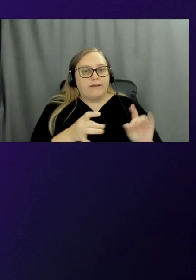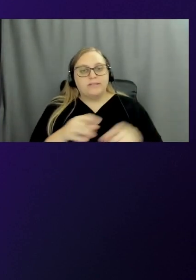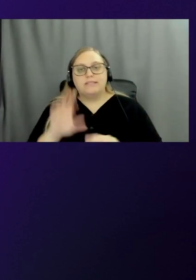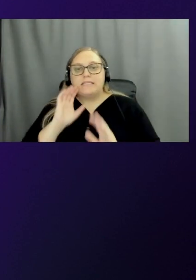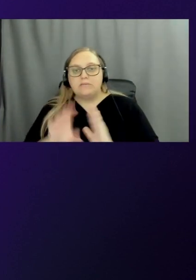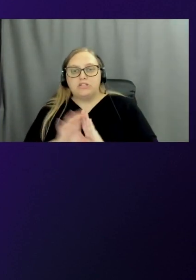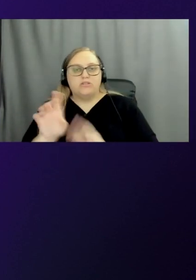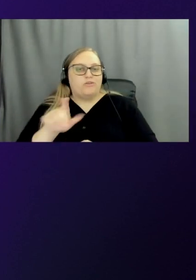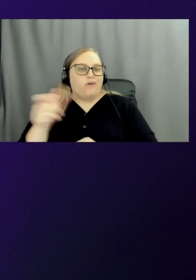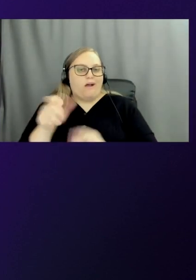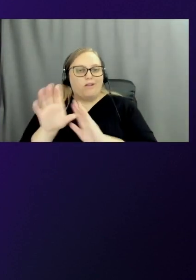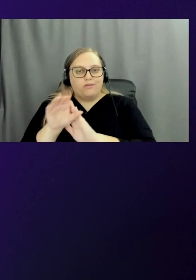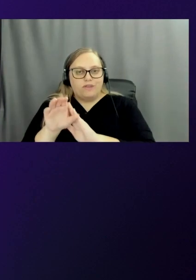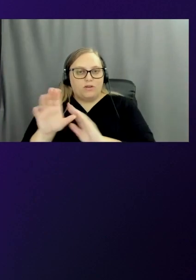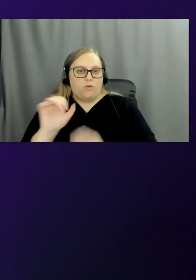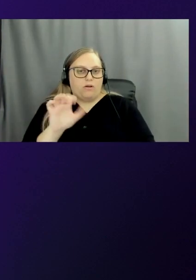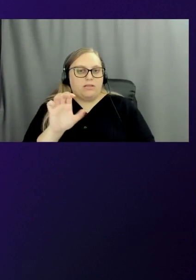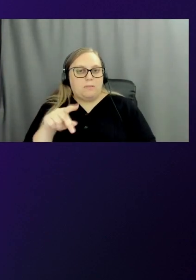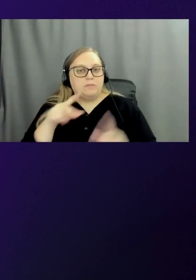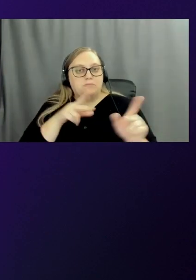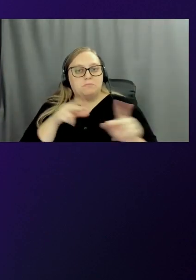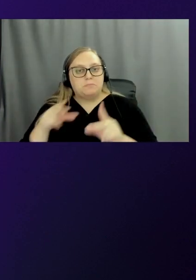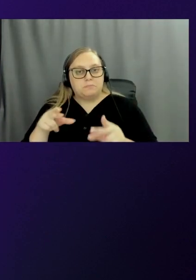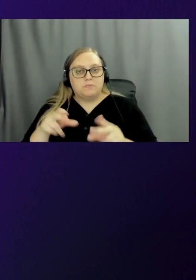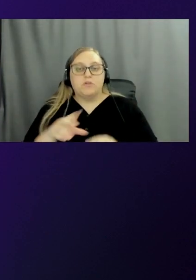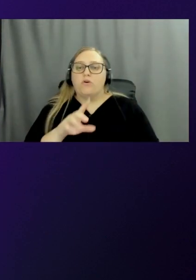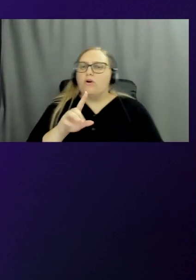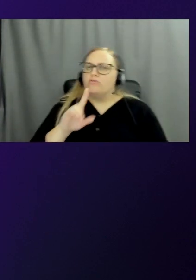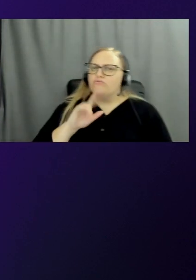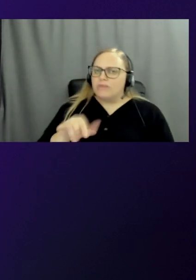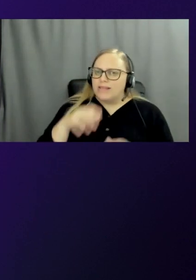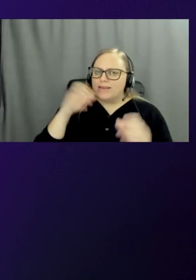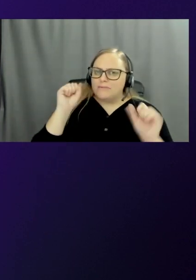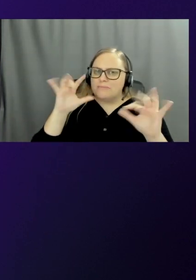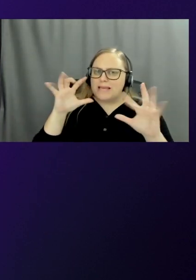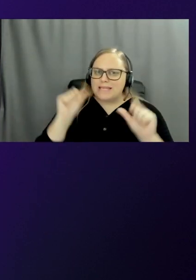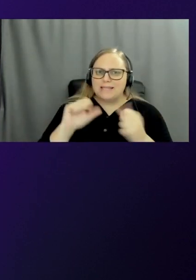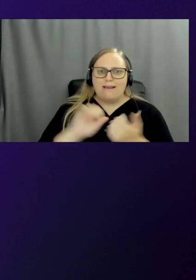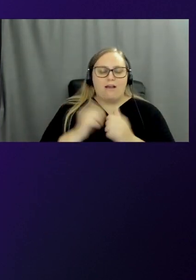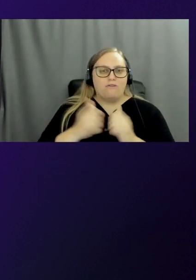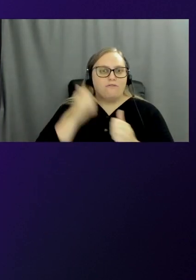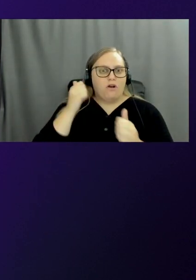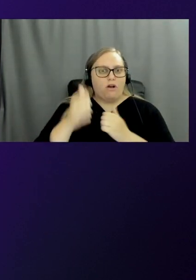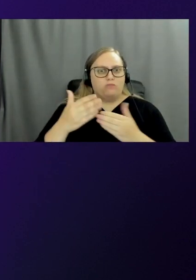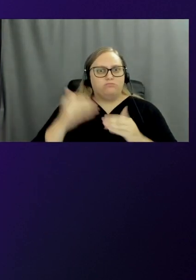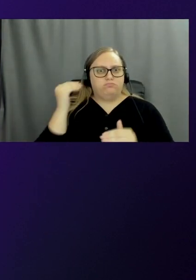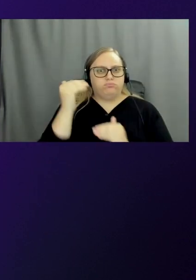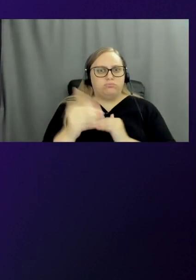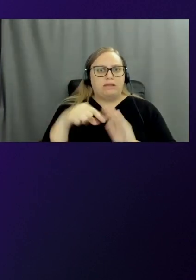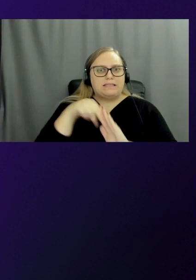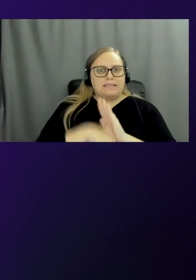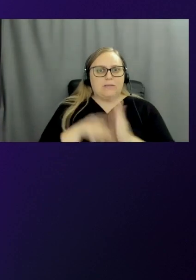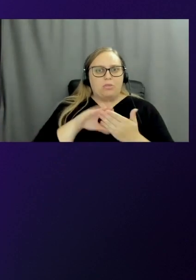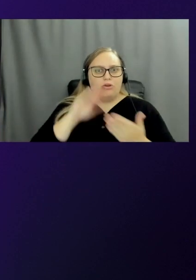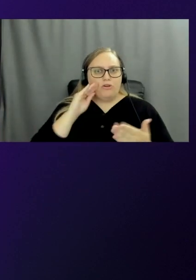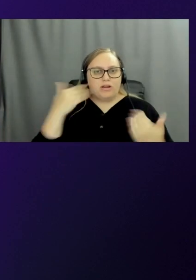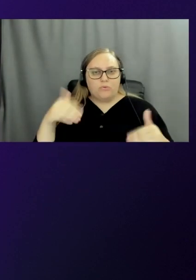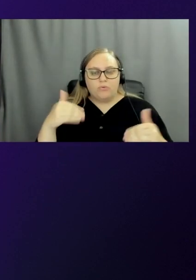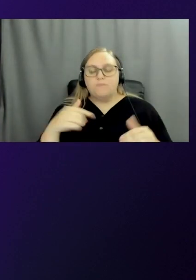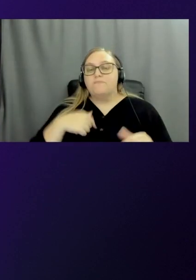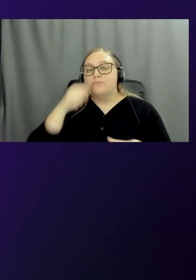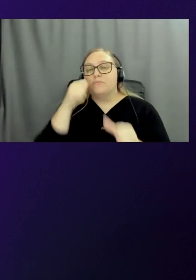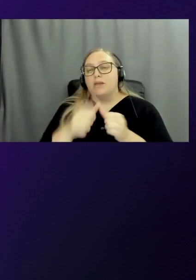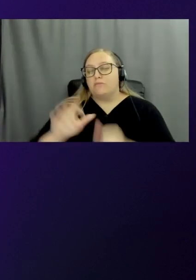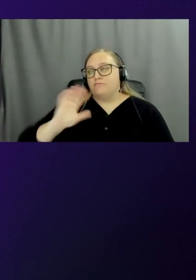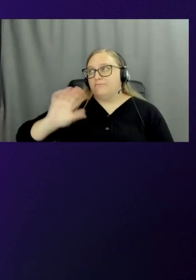video clips. Yeah, I mean, it's really amazing how far we've come in this field of deep learning. I remember back when I was in grad